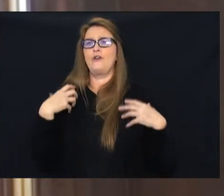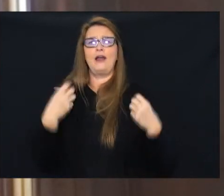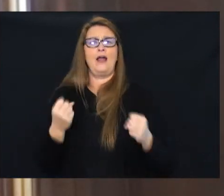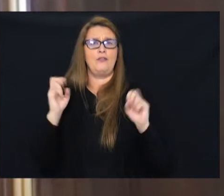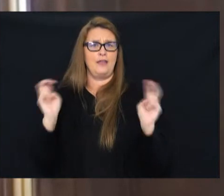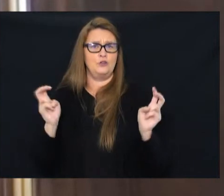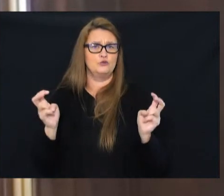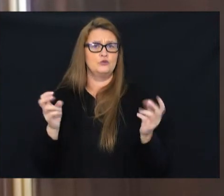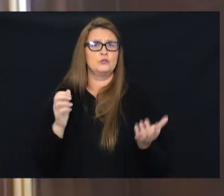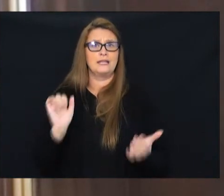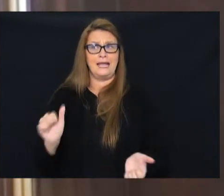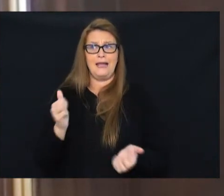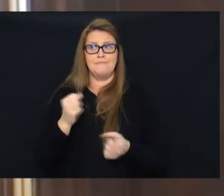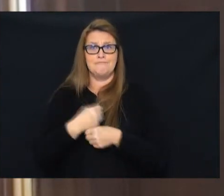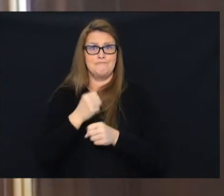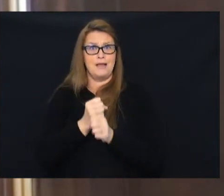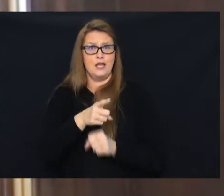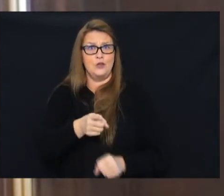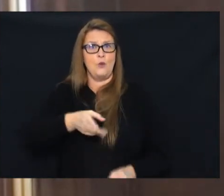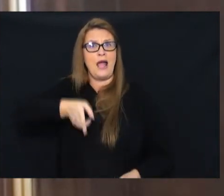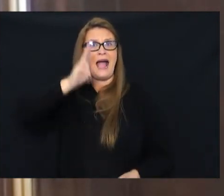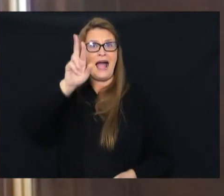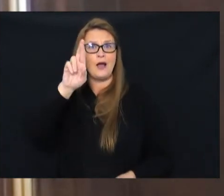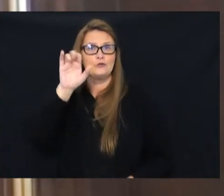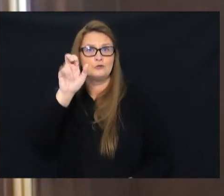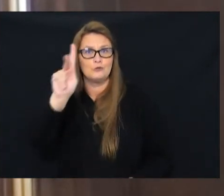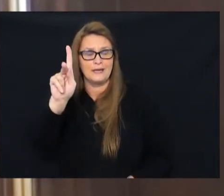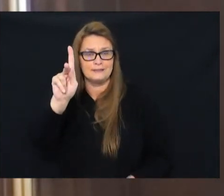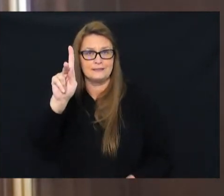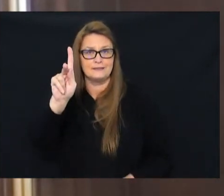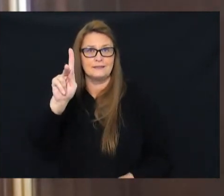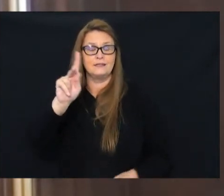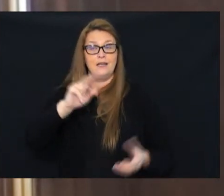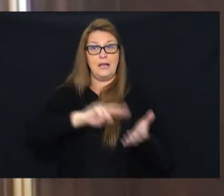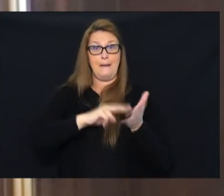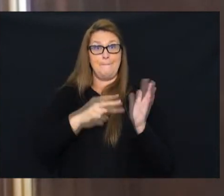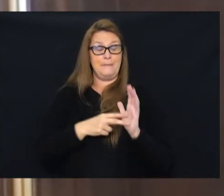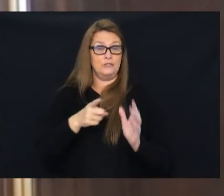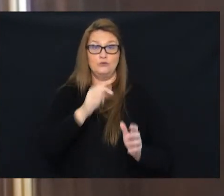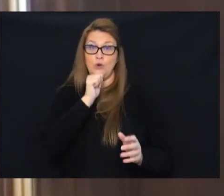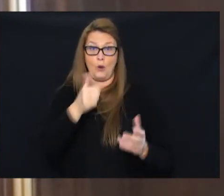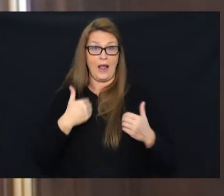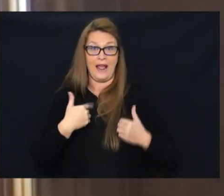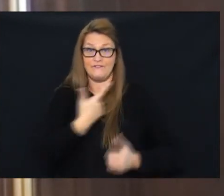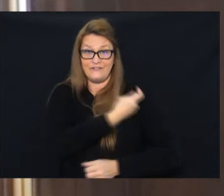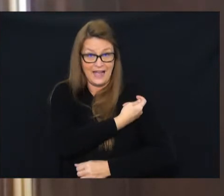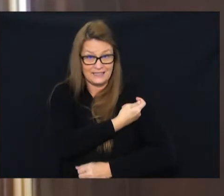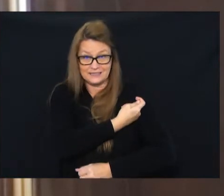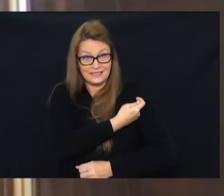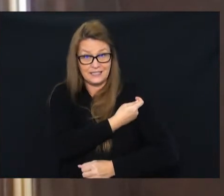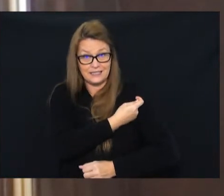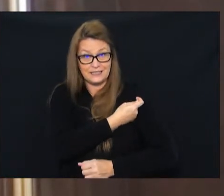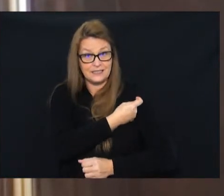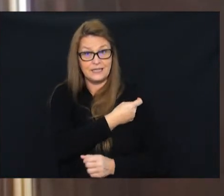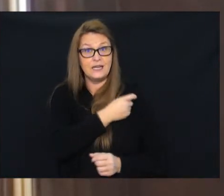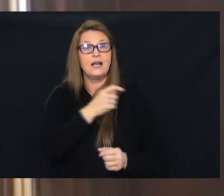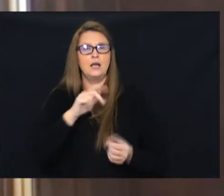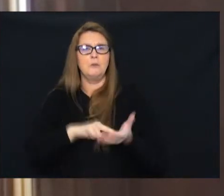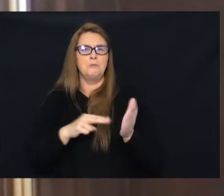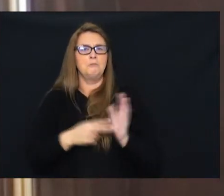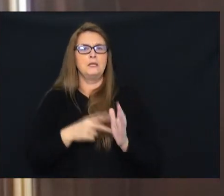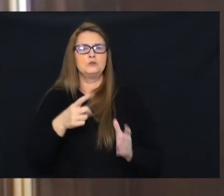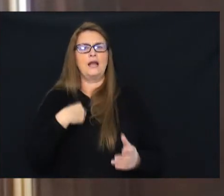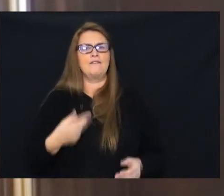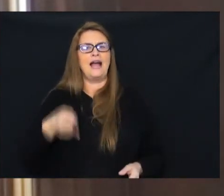may put you at more risk. And if you are unvaccinated or partially vaccinated, which also puts you at much